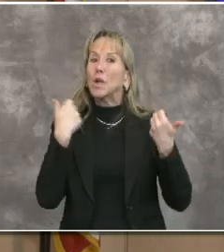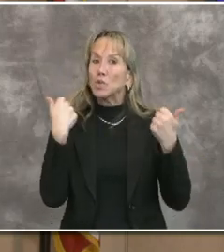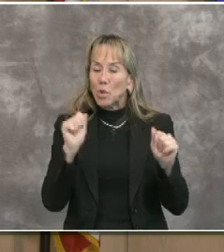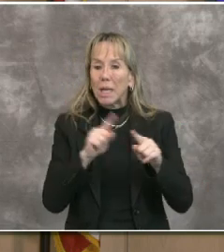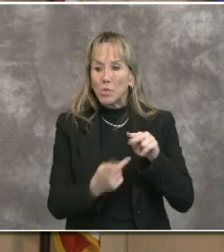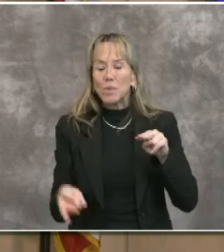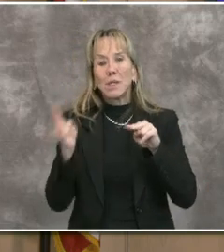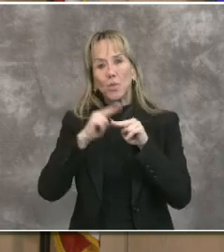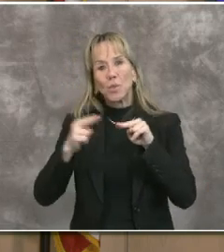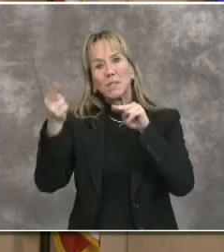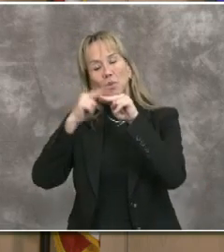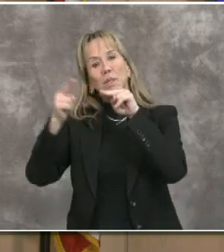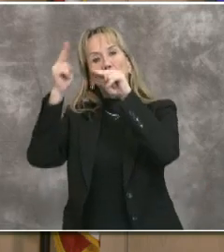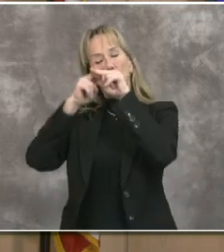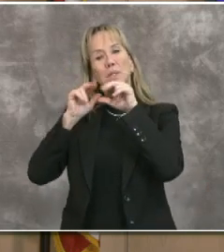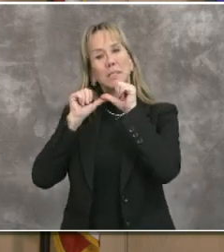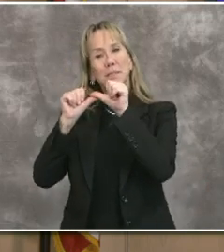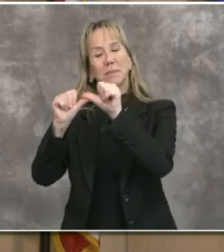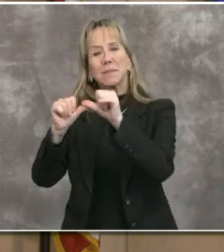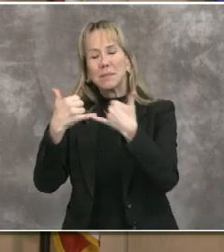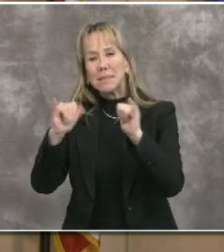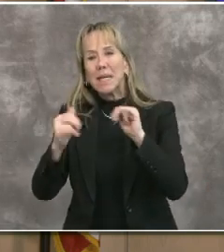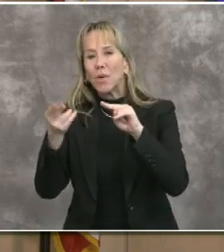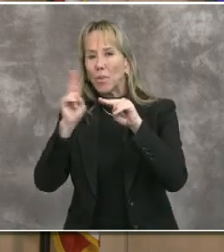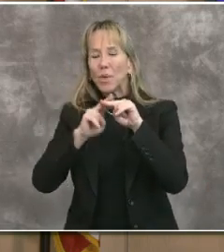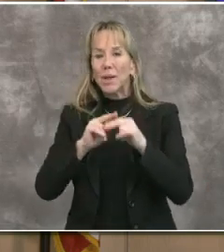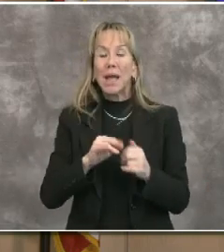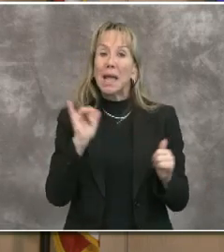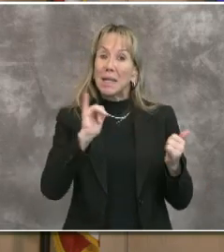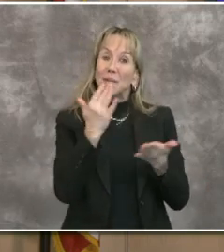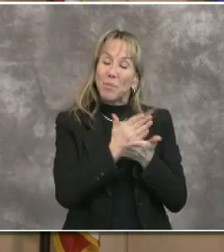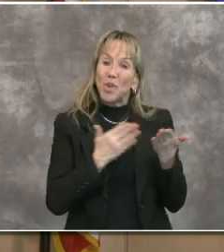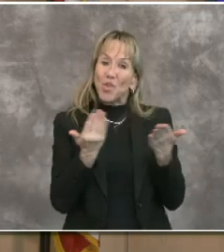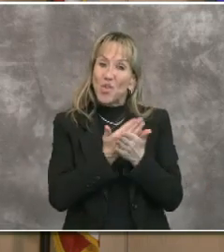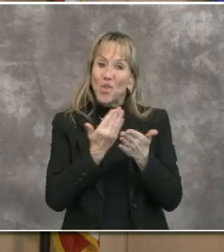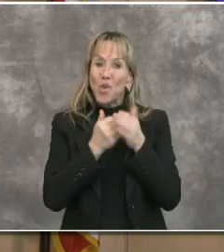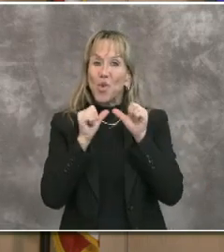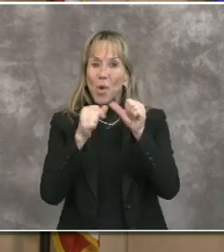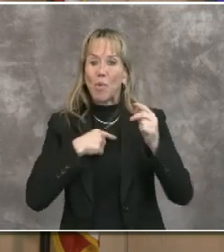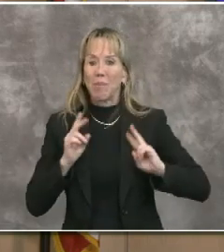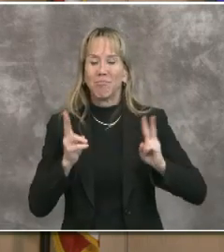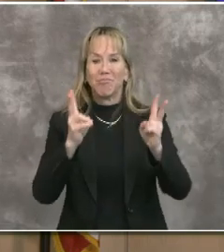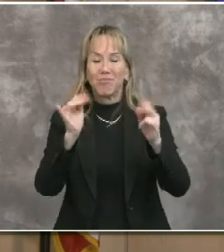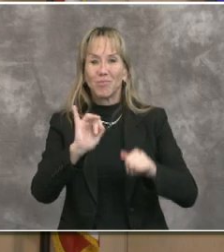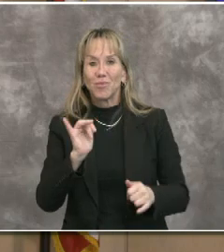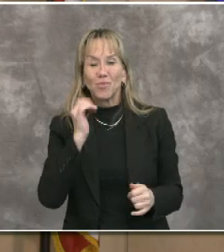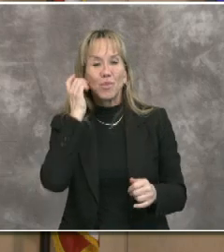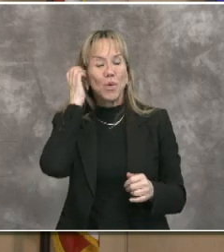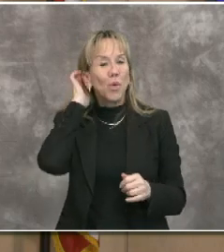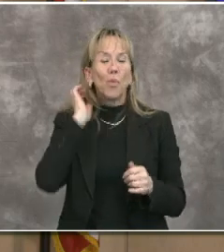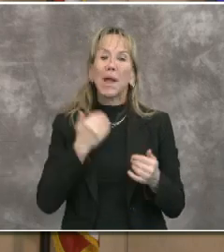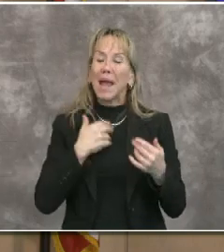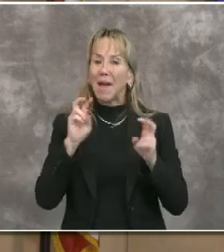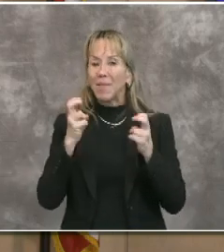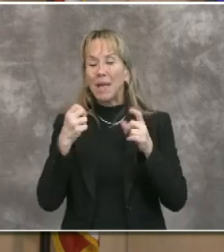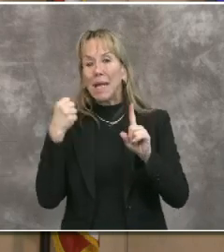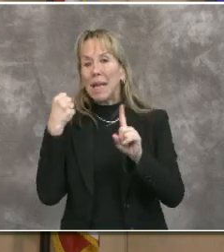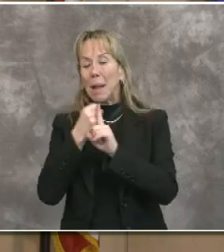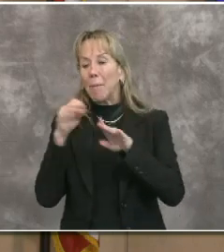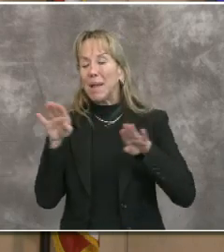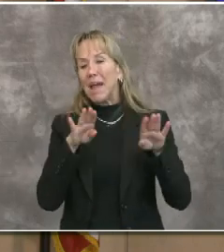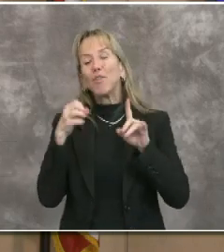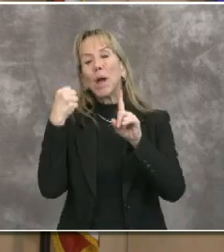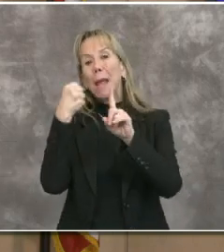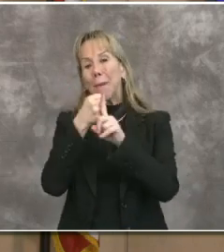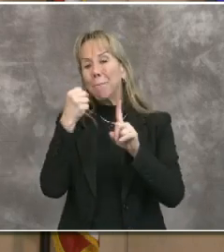which are continuations of efforts that were underway previously. And then there's some new efforts that are being expedited. Behavioral Health Impact Fund is one that is designed to bring on